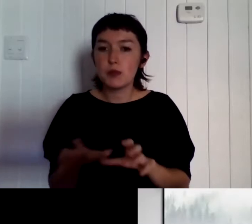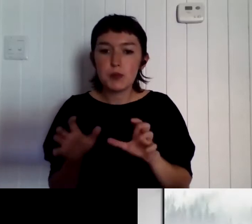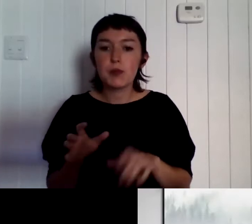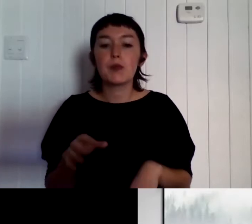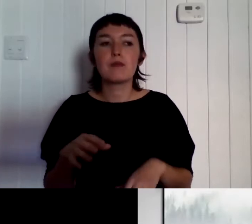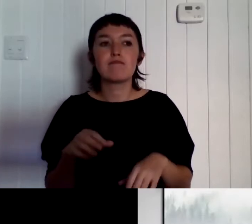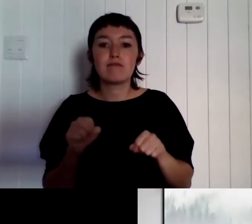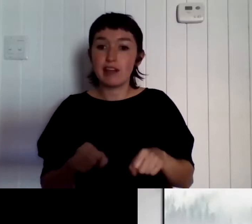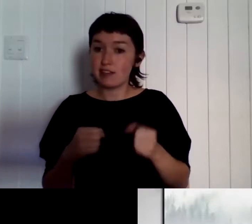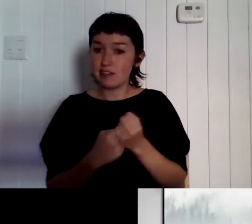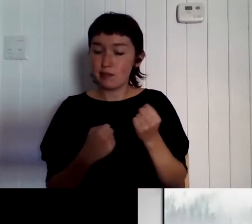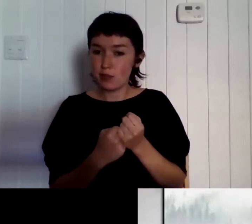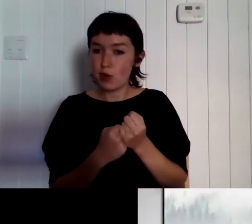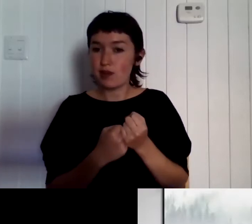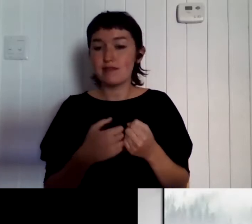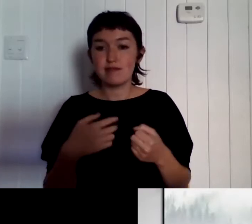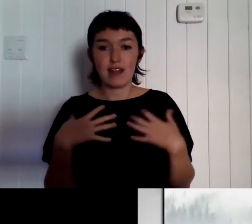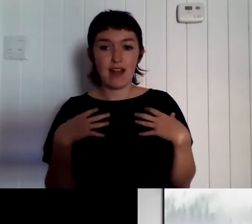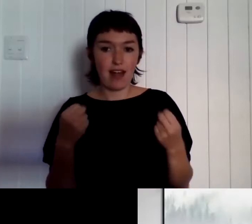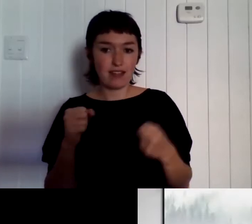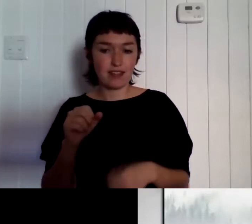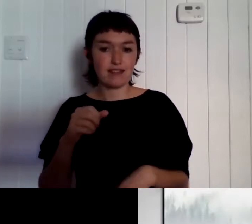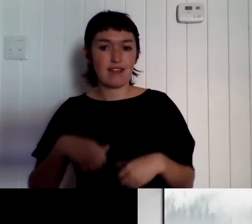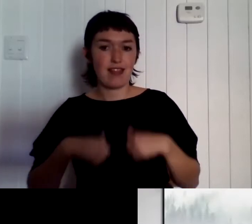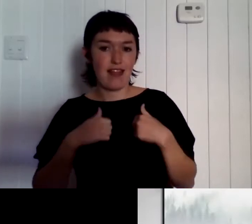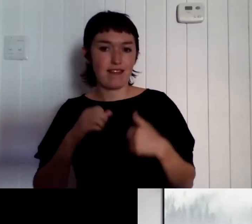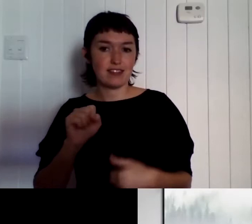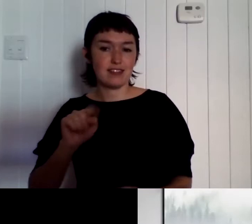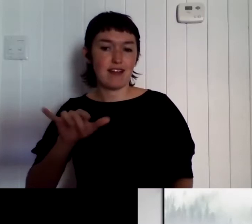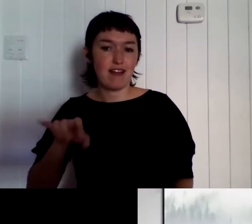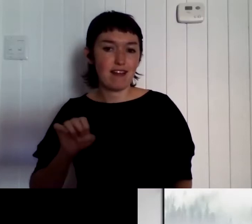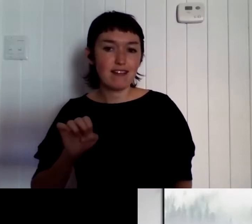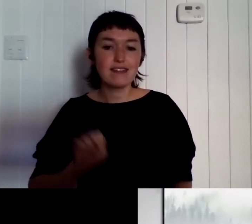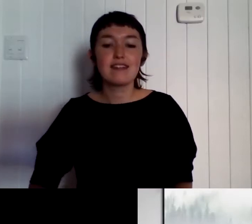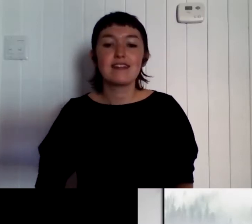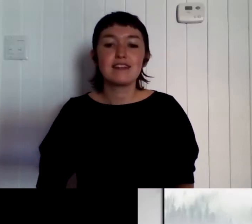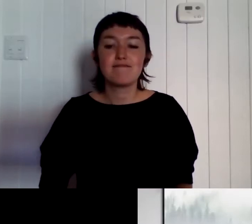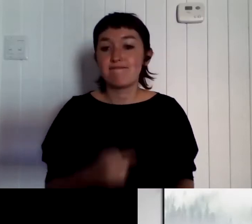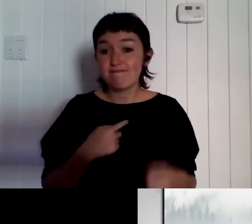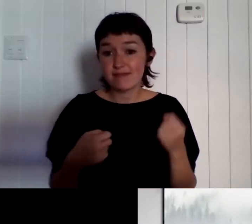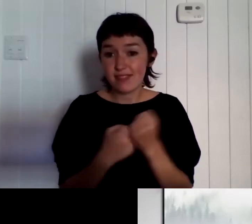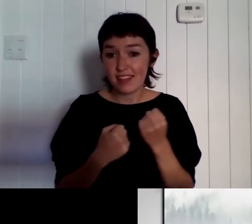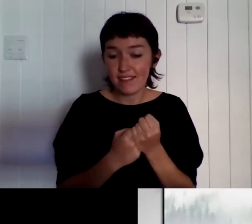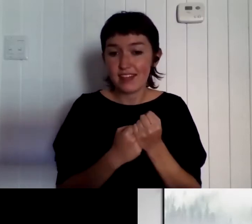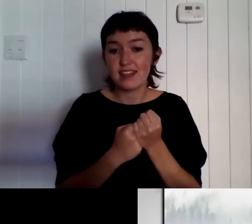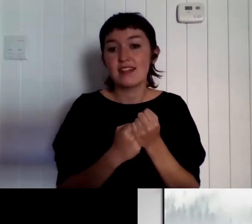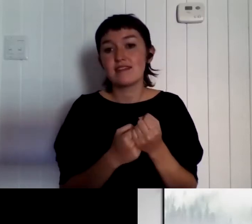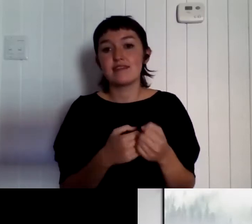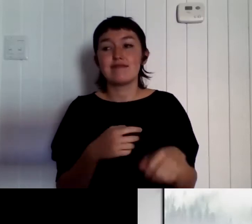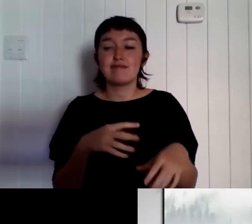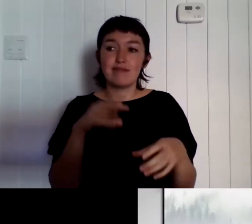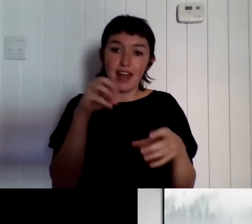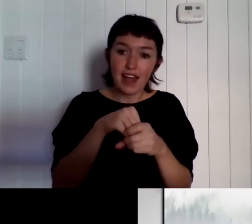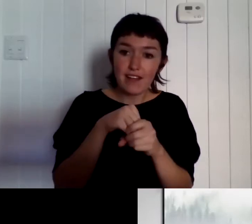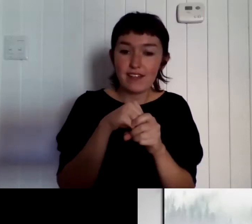healthy lifestyle. So one of the things that I'm a huge advocate for is being involved in all sorts of